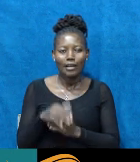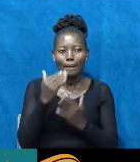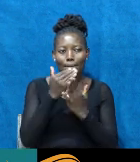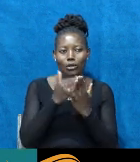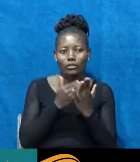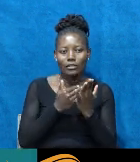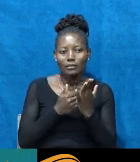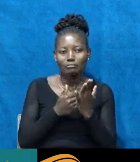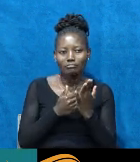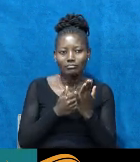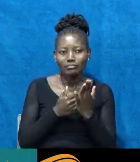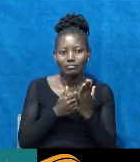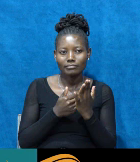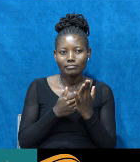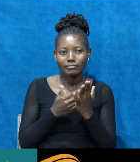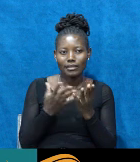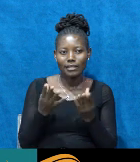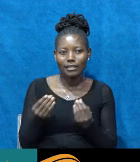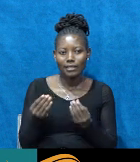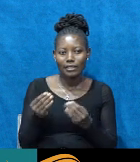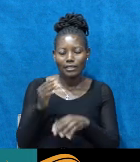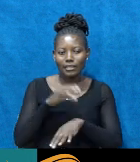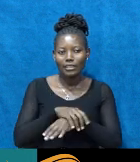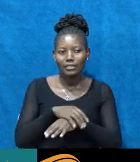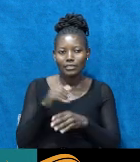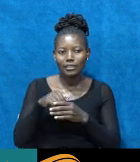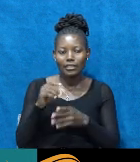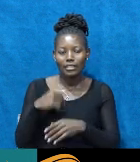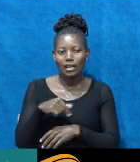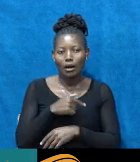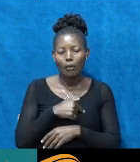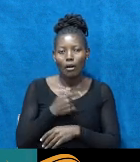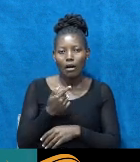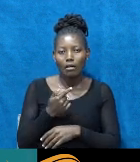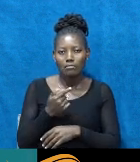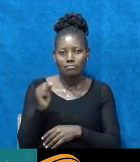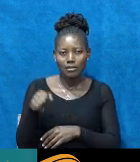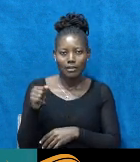program, foods that can be easily found in our context. Yes,